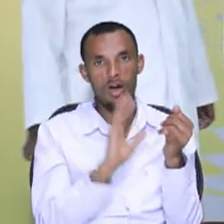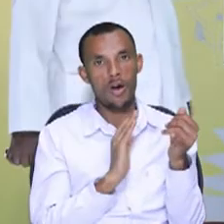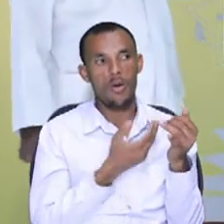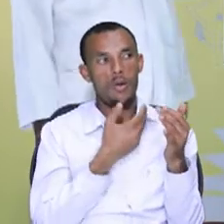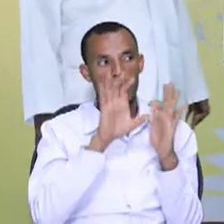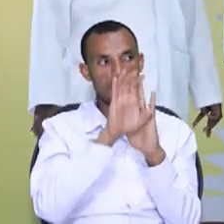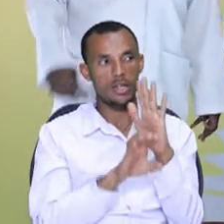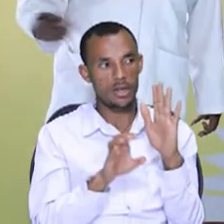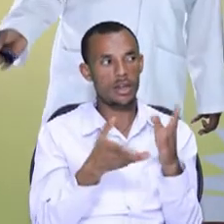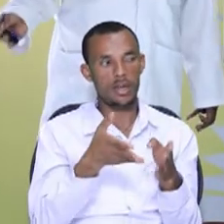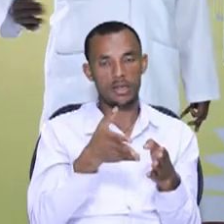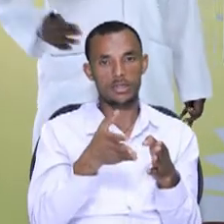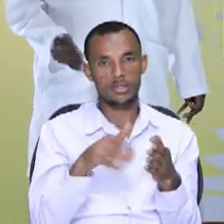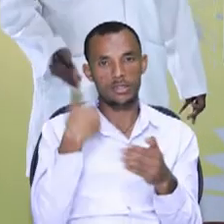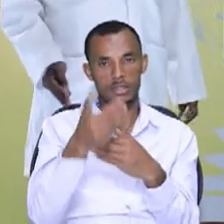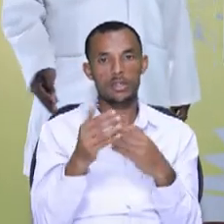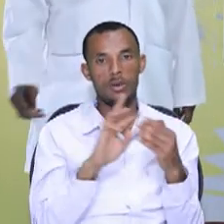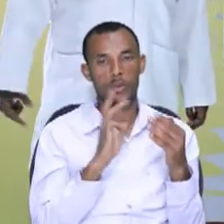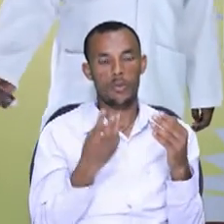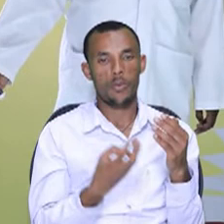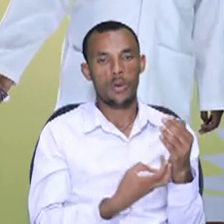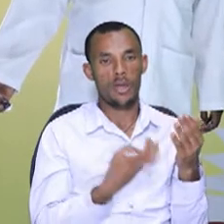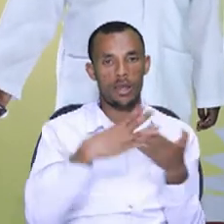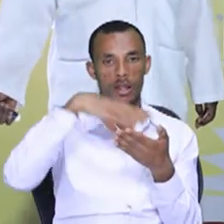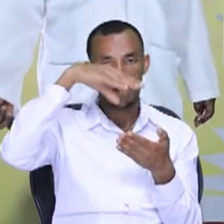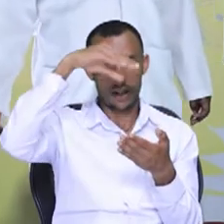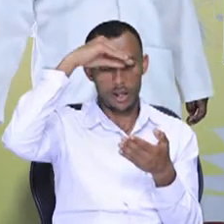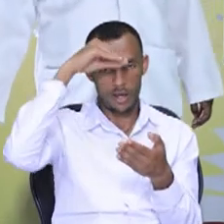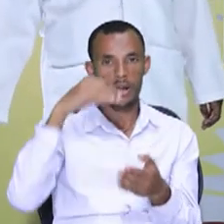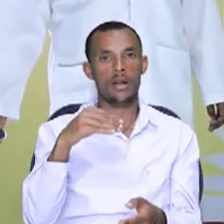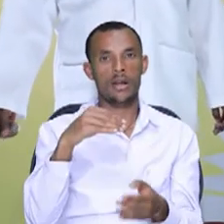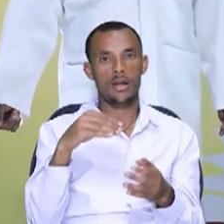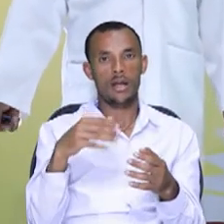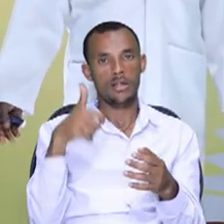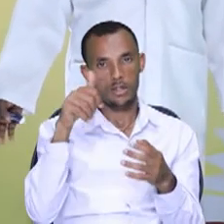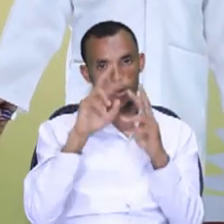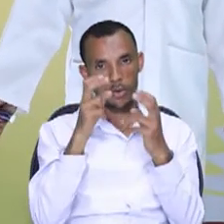Next we'll join again. Goodbye, everyone.